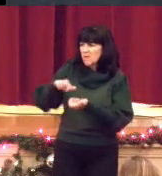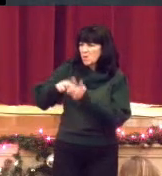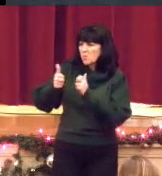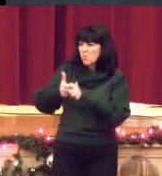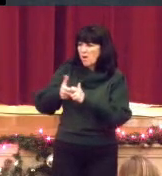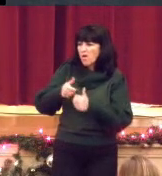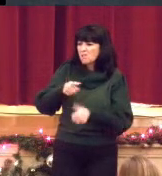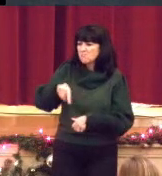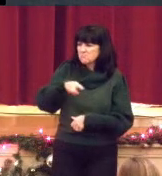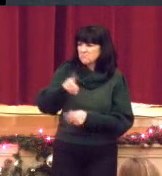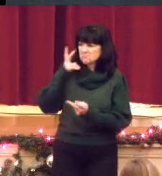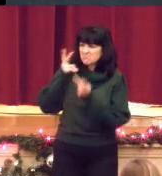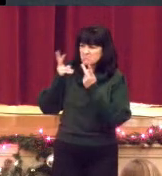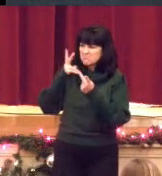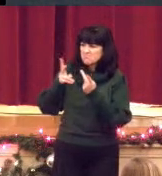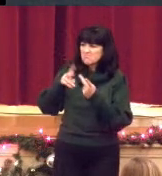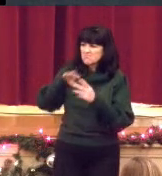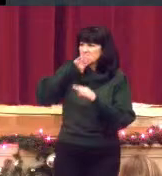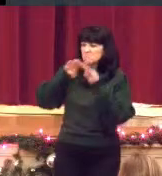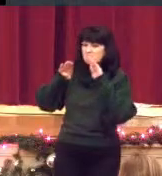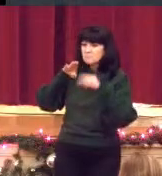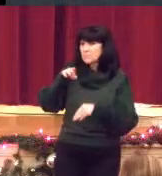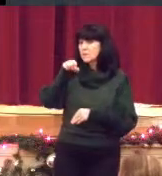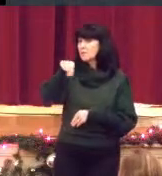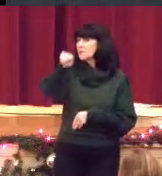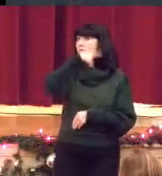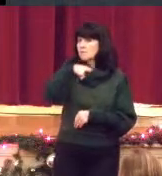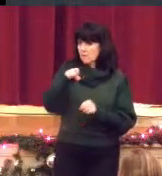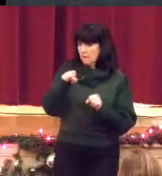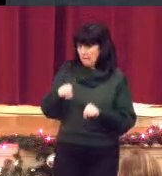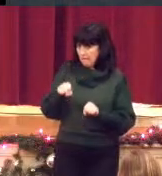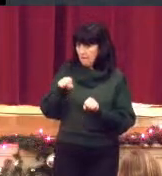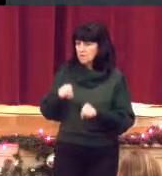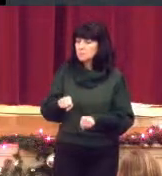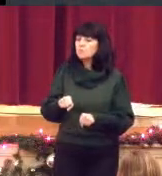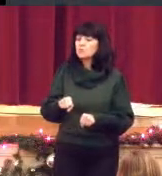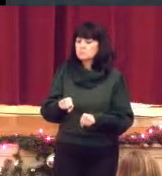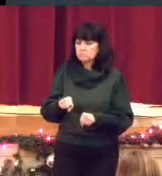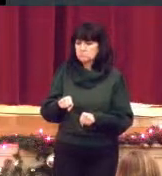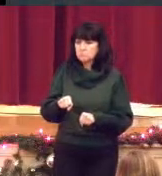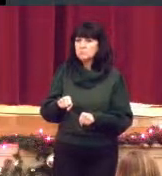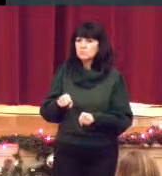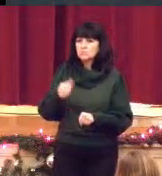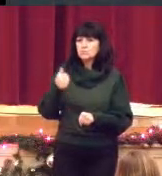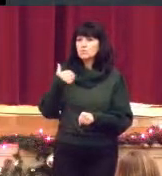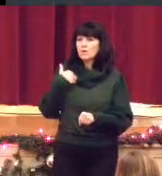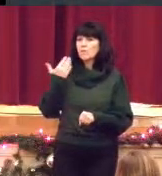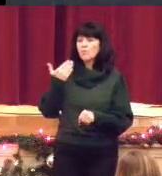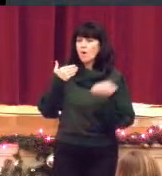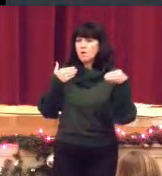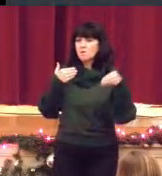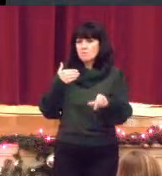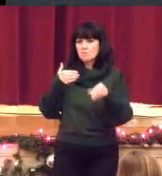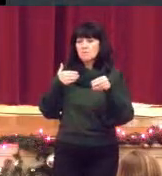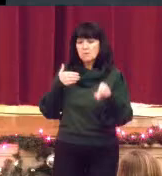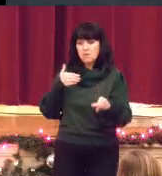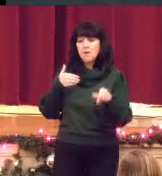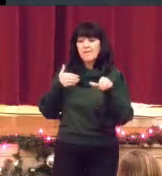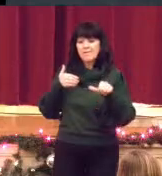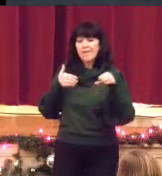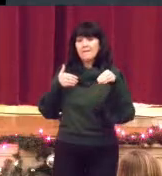Because they were able to get a grant to recently help us before care and after school